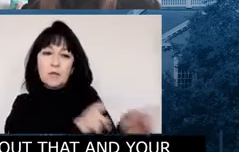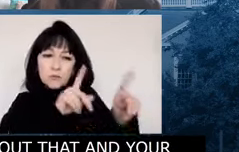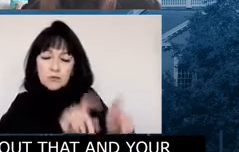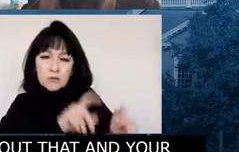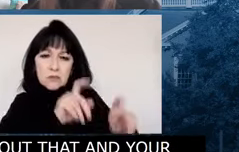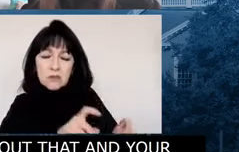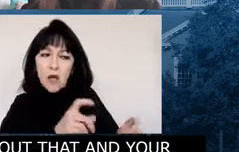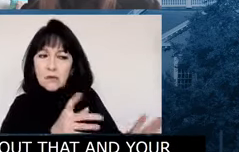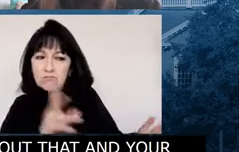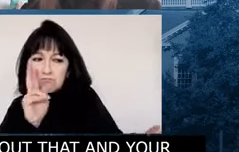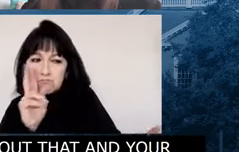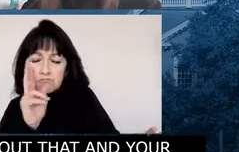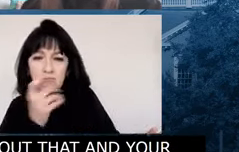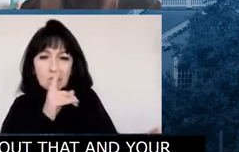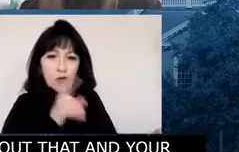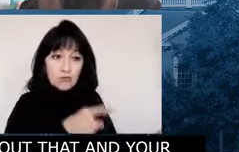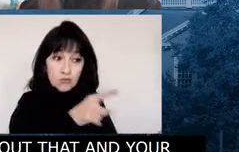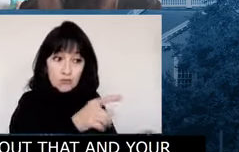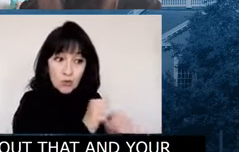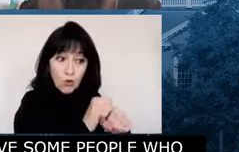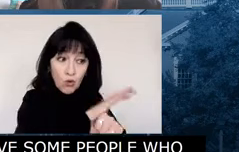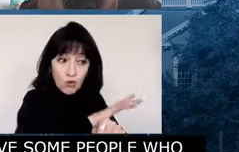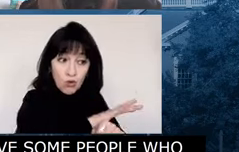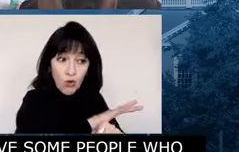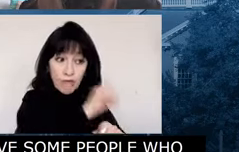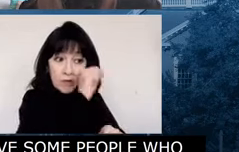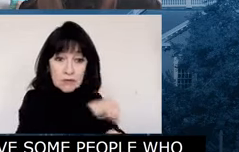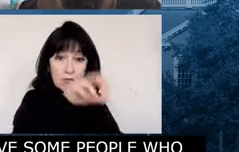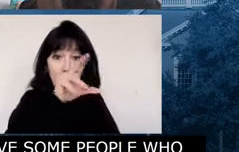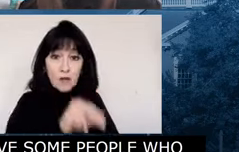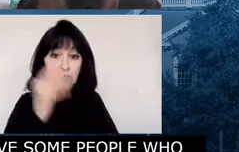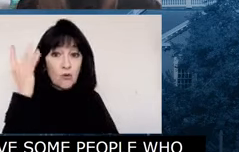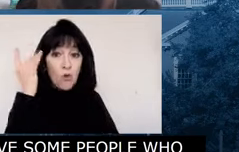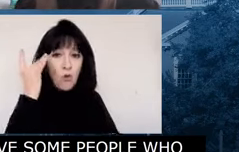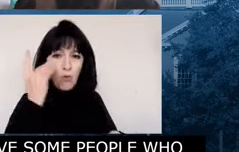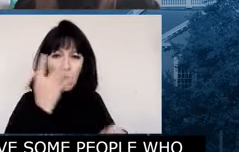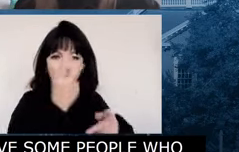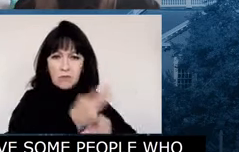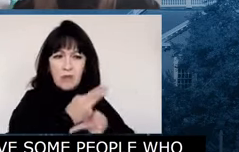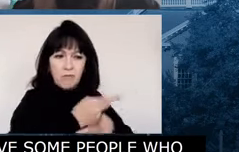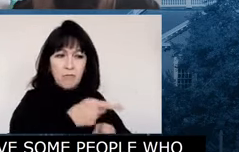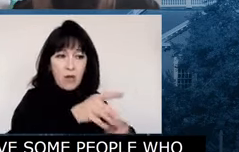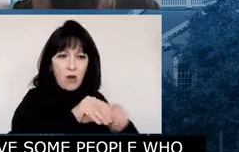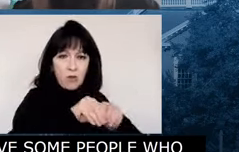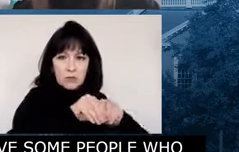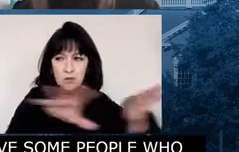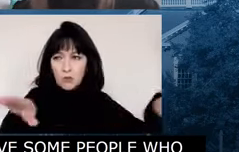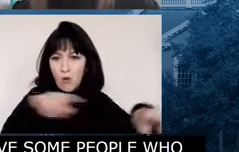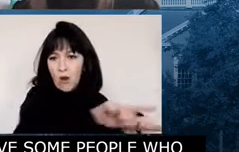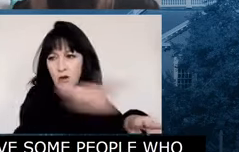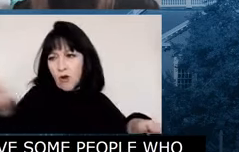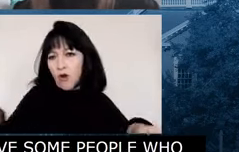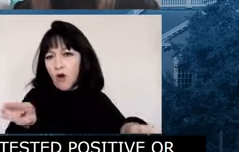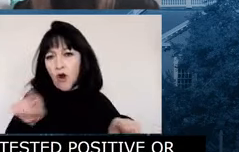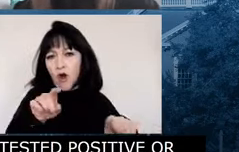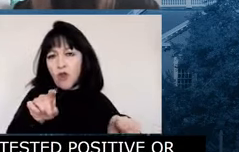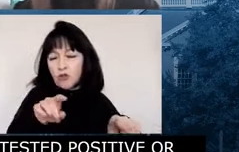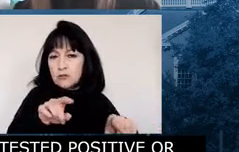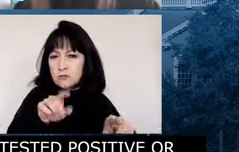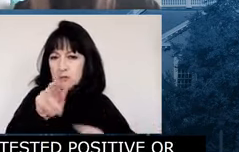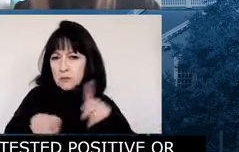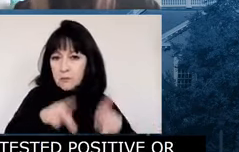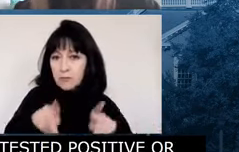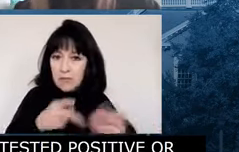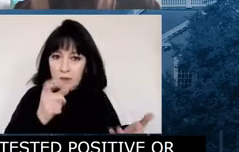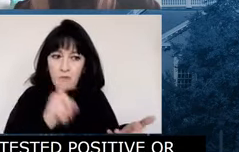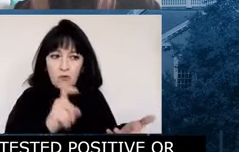people who are admitted because they've tested positive or they have those symptoms and they test positive, they need to be treated for COVID